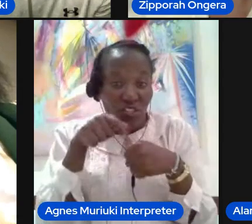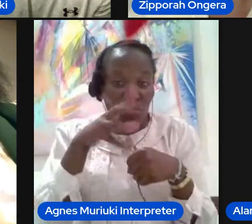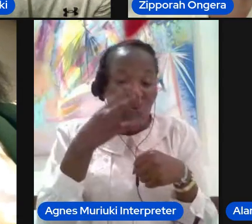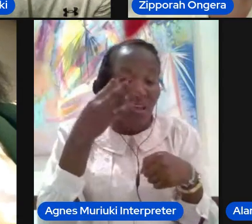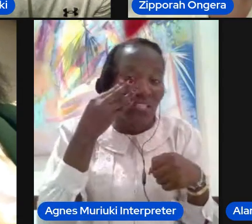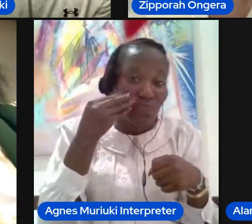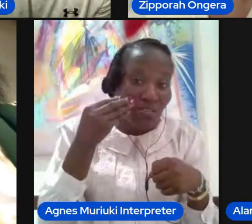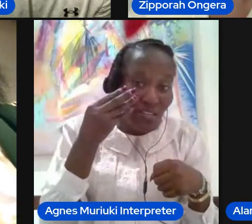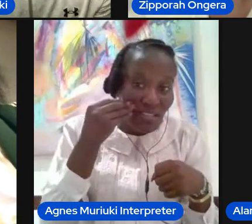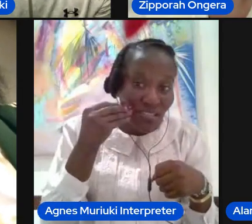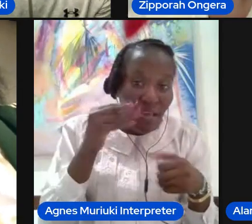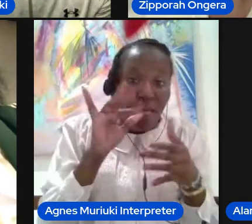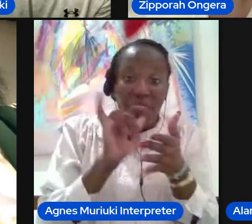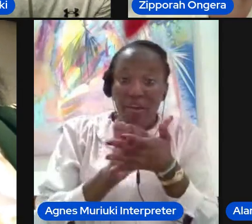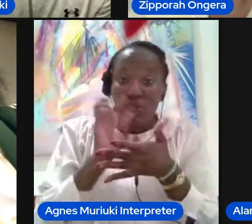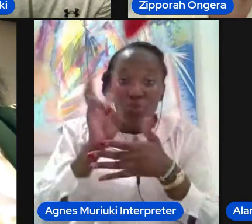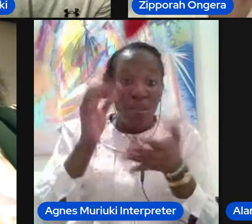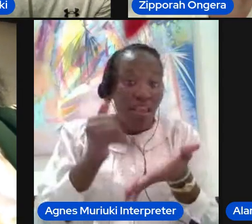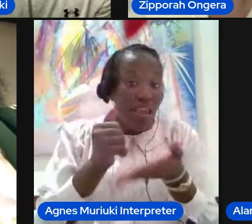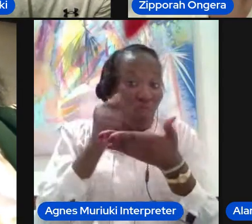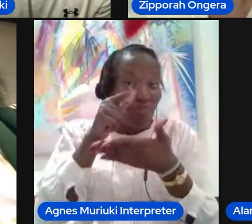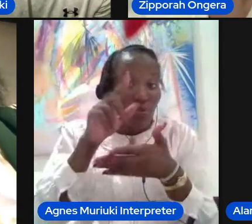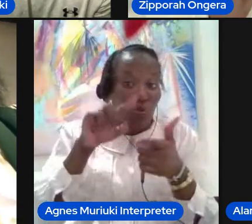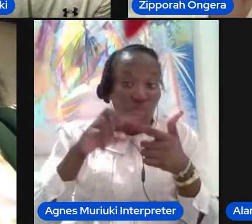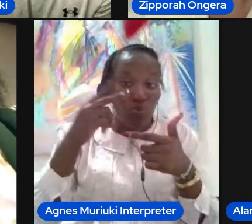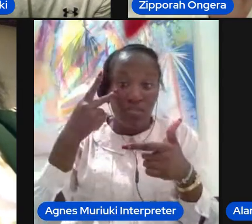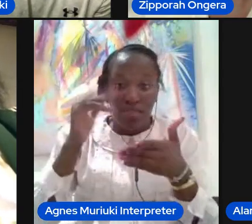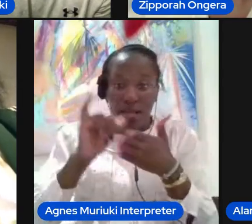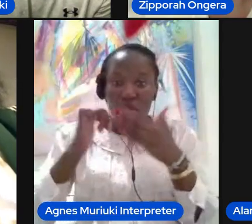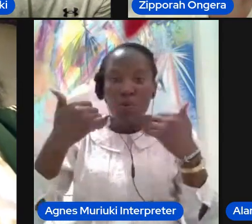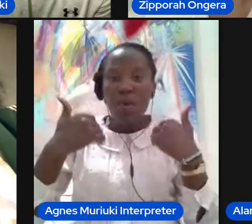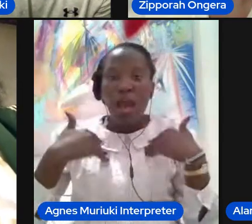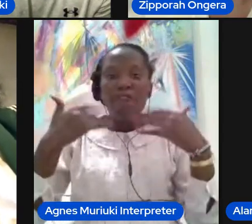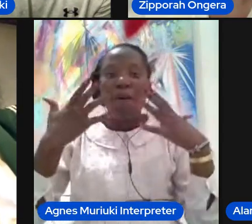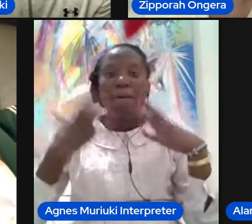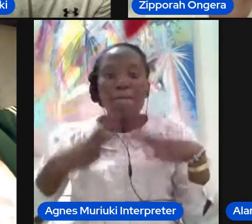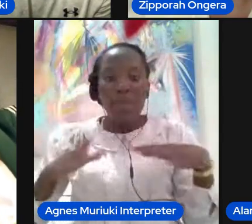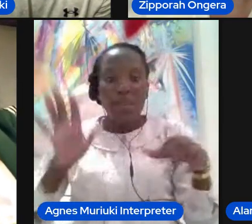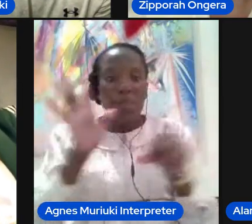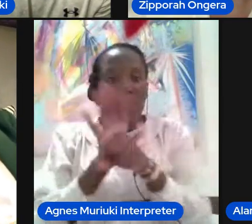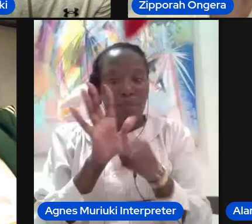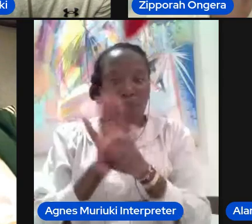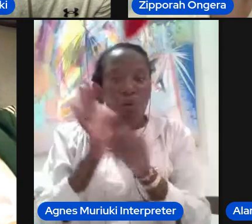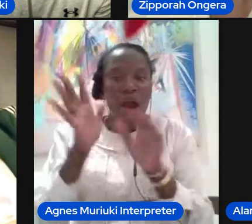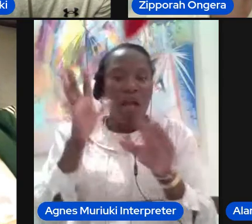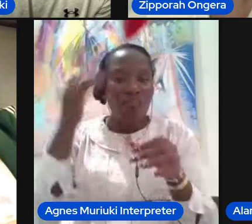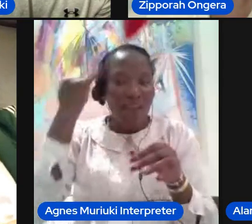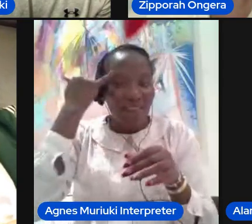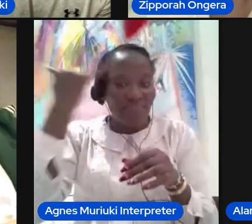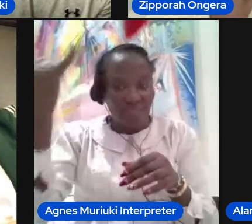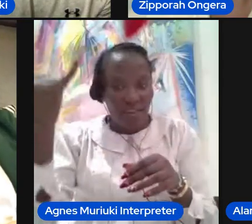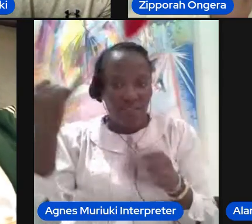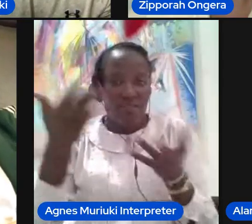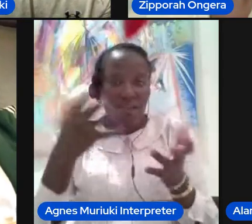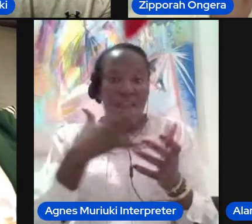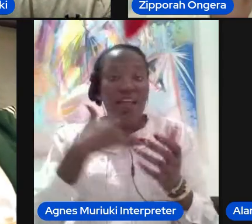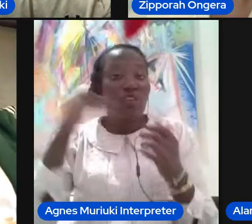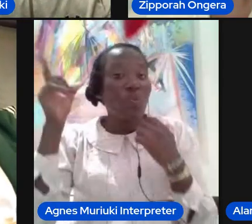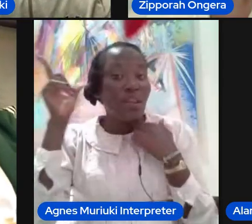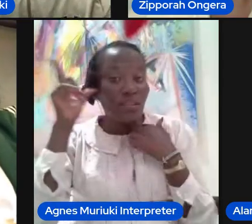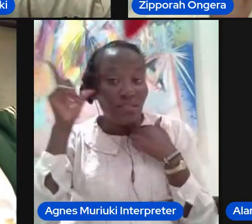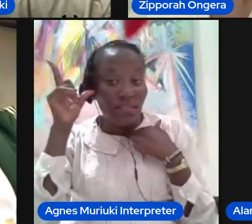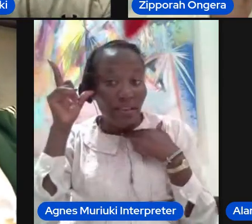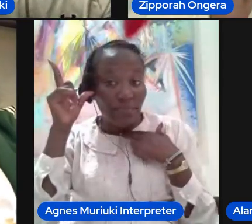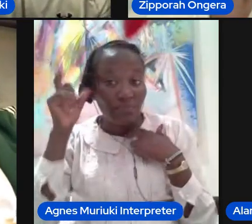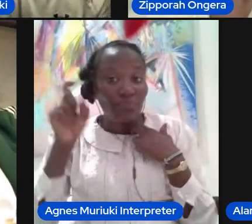that actually will help you. Notice that there are so many people out there who have so many ideas. And listen, okay?